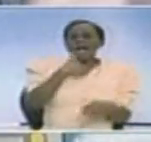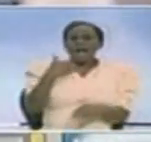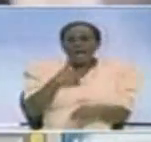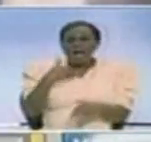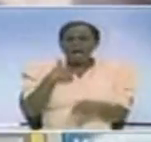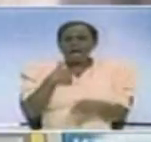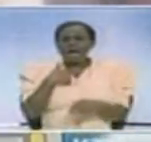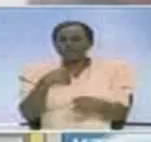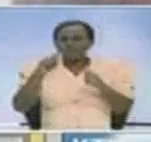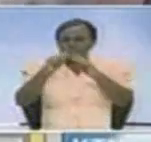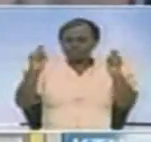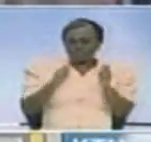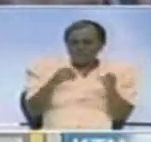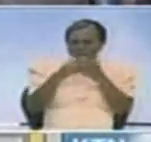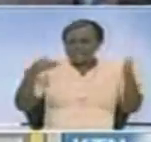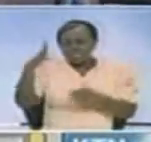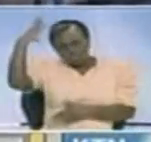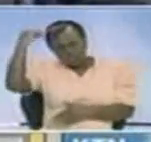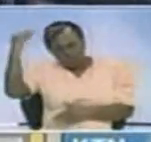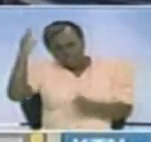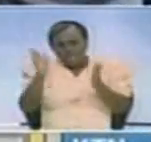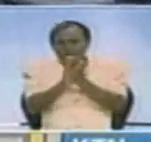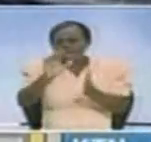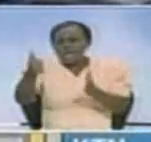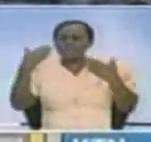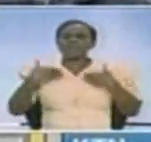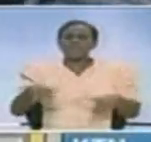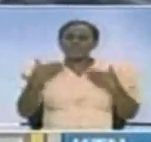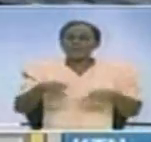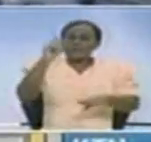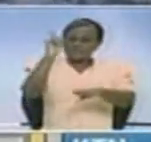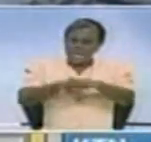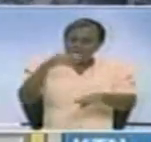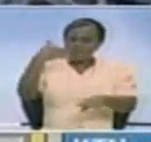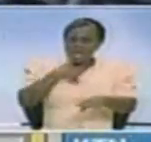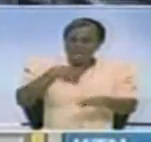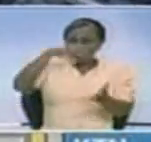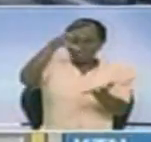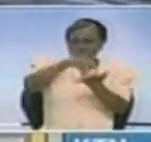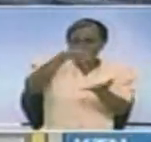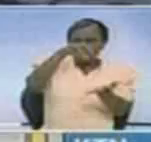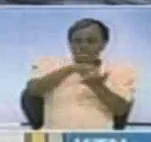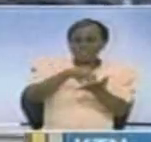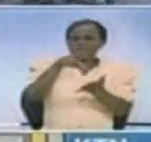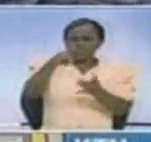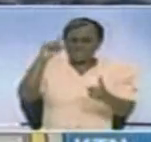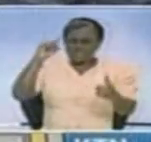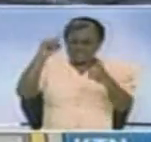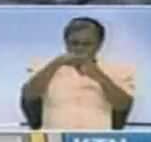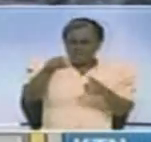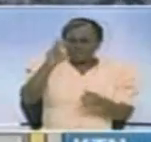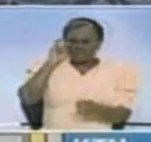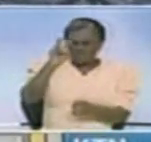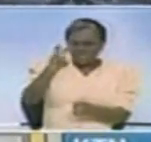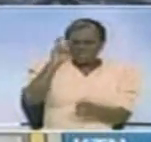by ethnic Somalis and other people. So that what you have now is a situation where these are targets. We need to look at